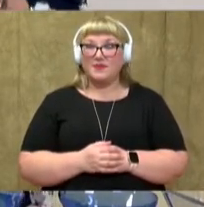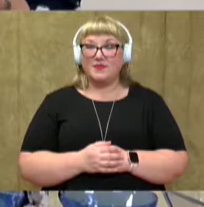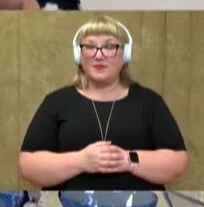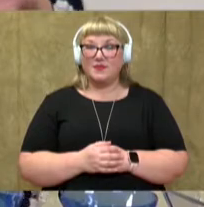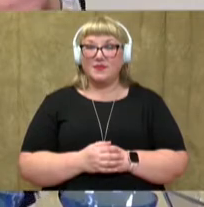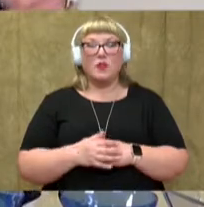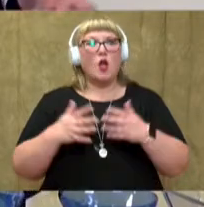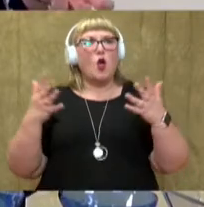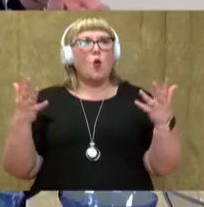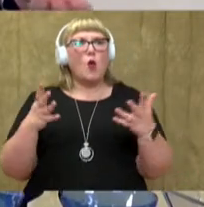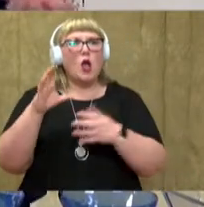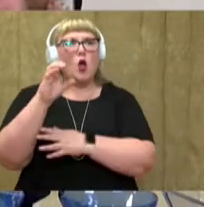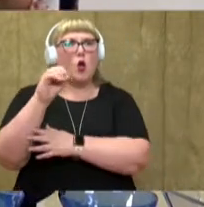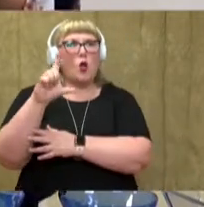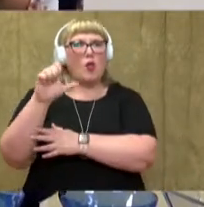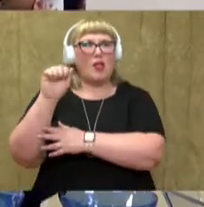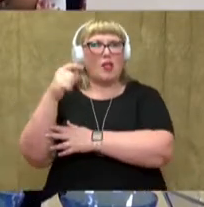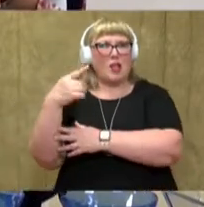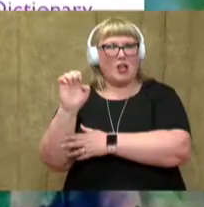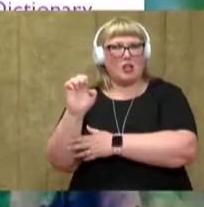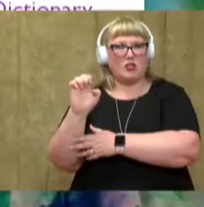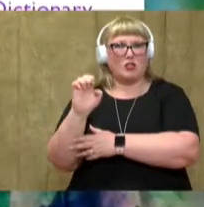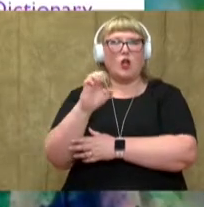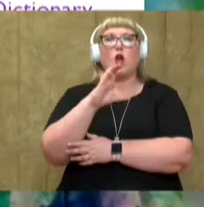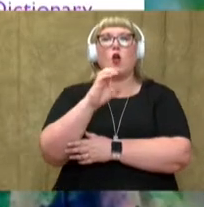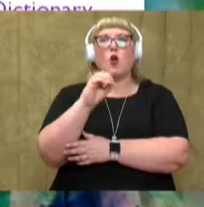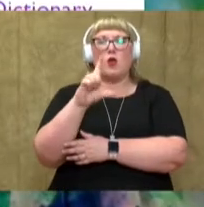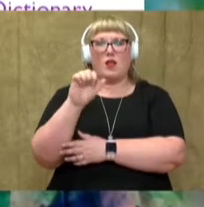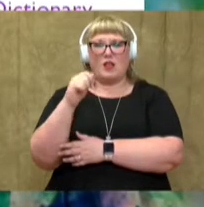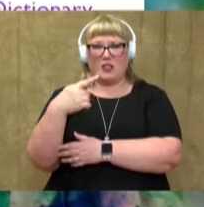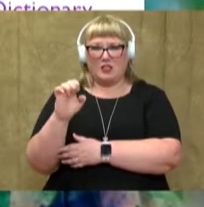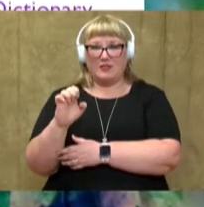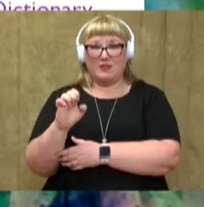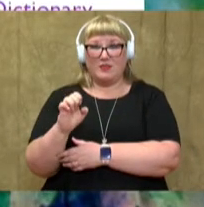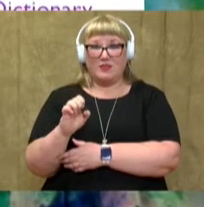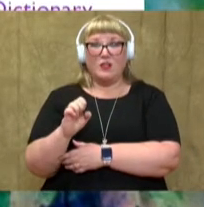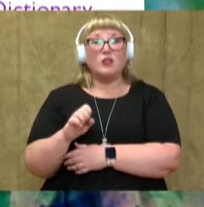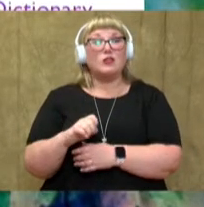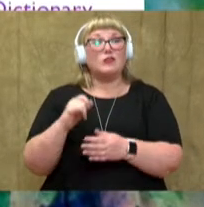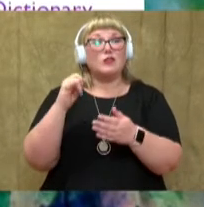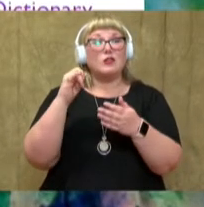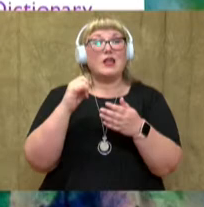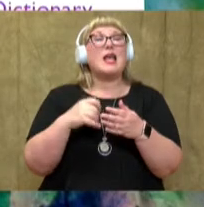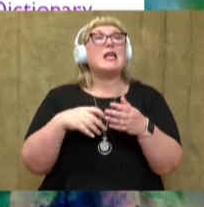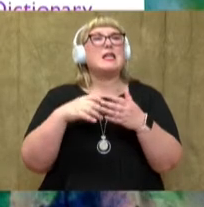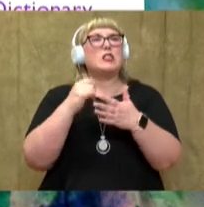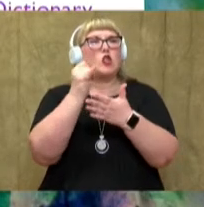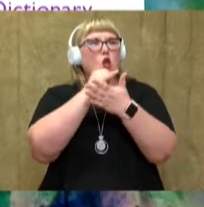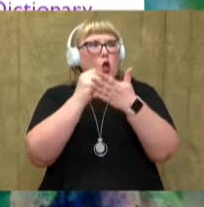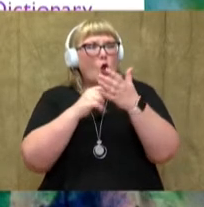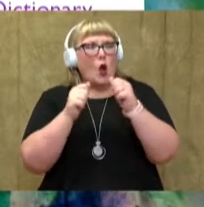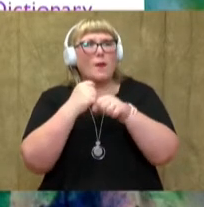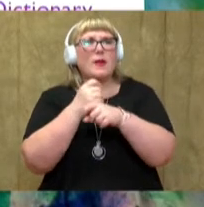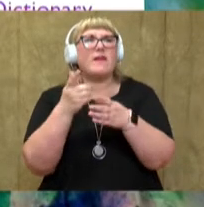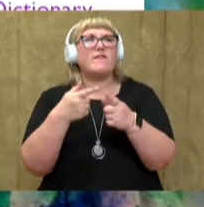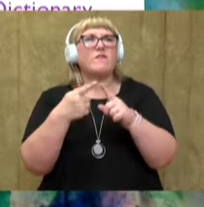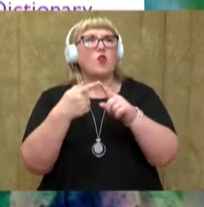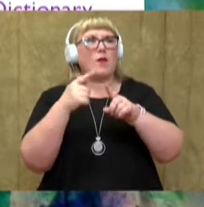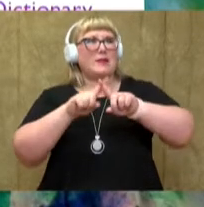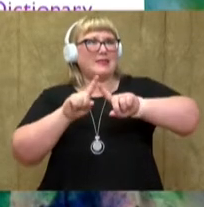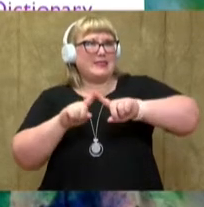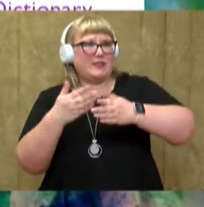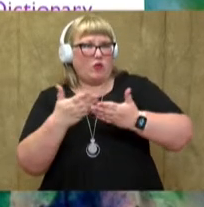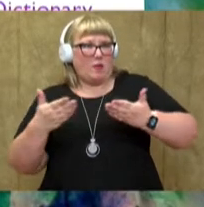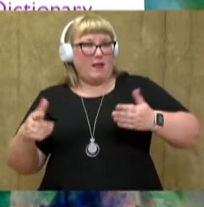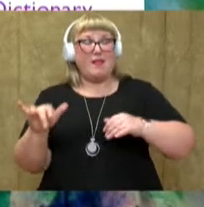So what is a collage? A collage is an artistic composition made of various materials, such as